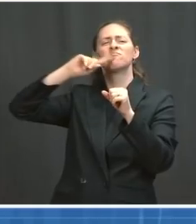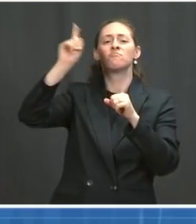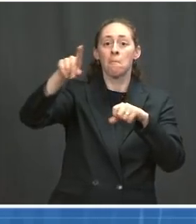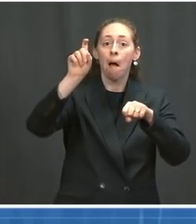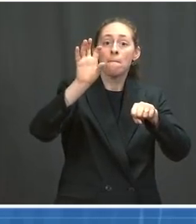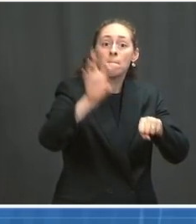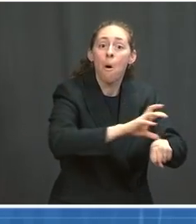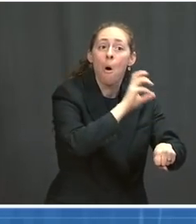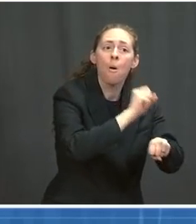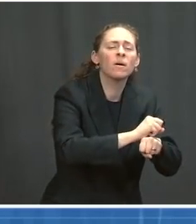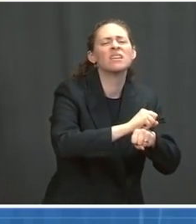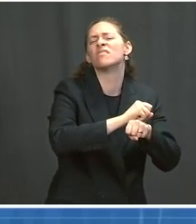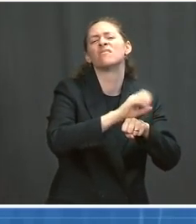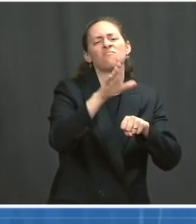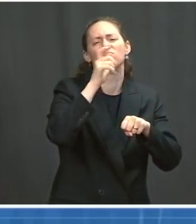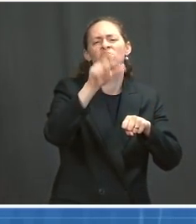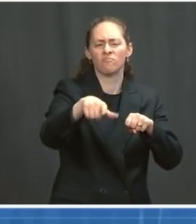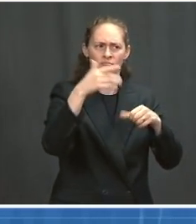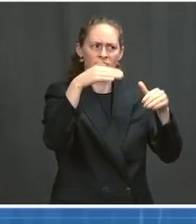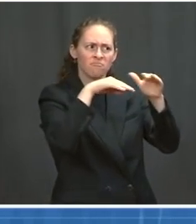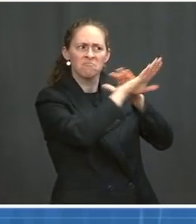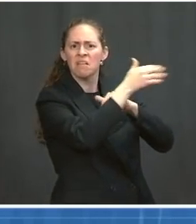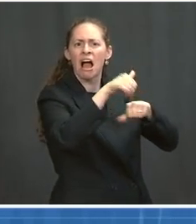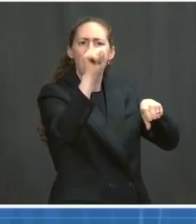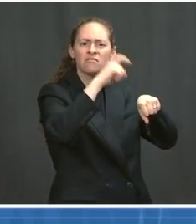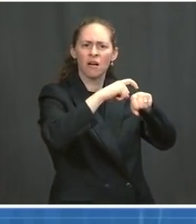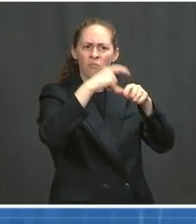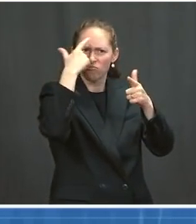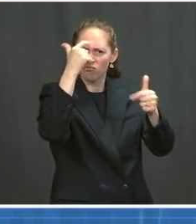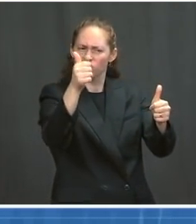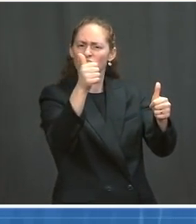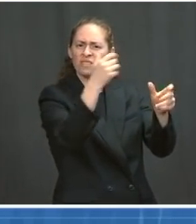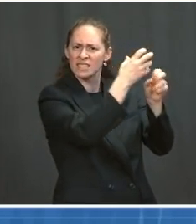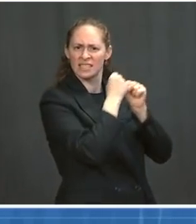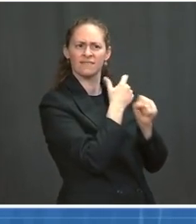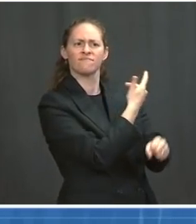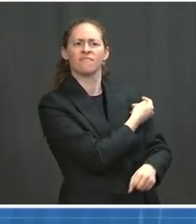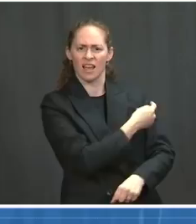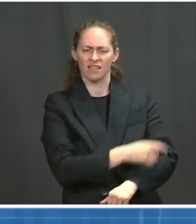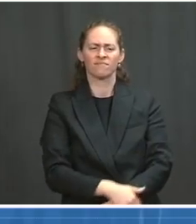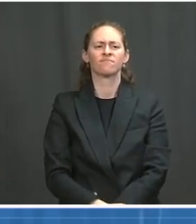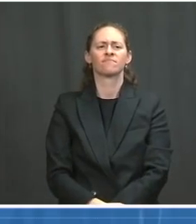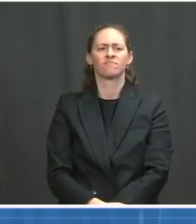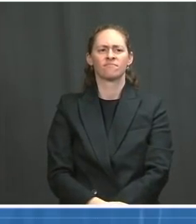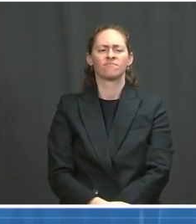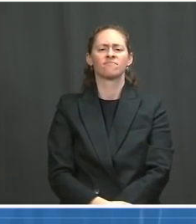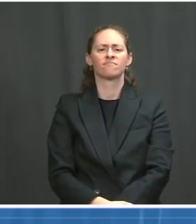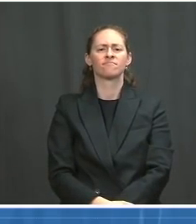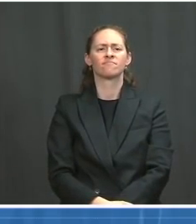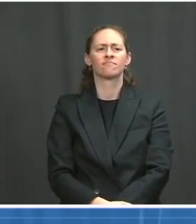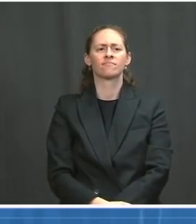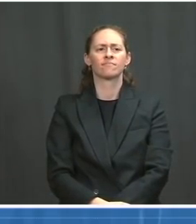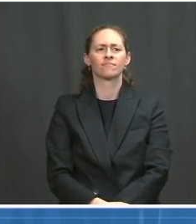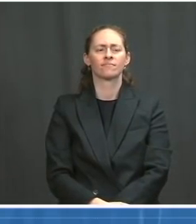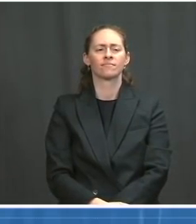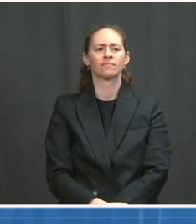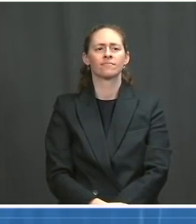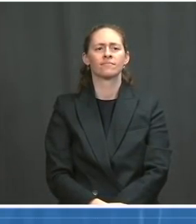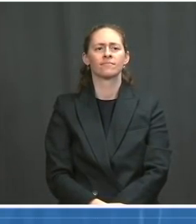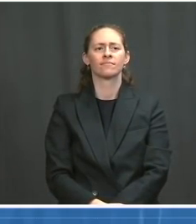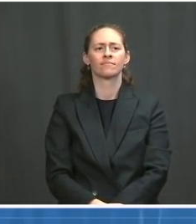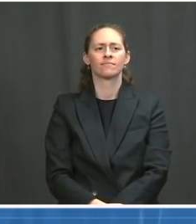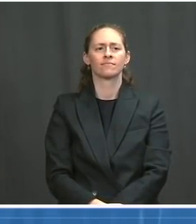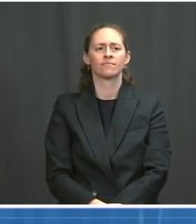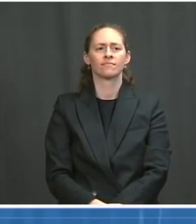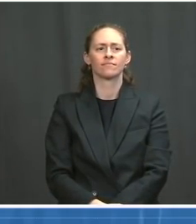Soon, Americans will be able to get vaccinated without an appointment at the vast majority of nearly 40,000 local